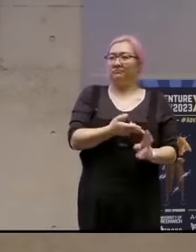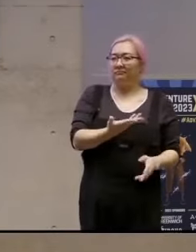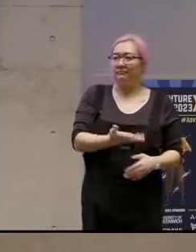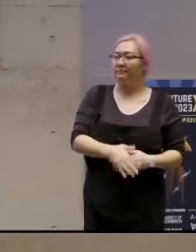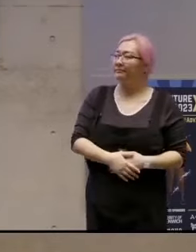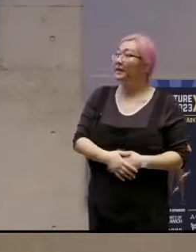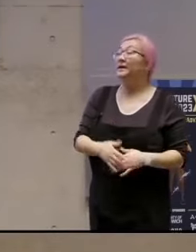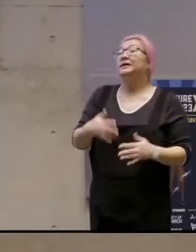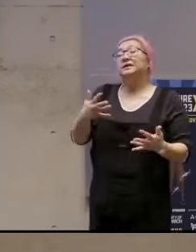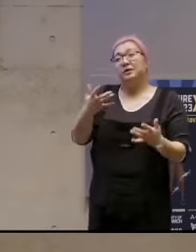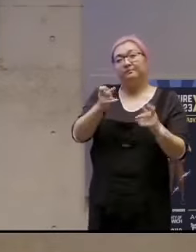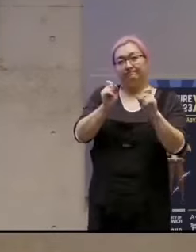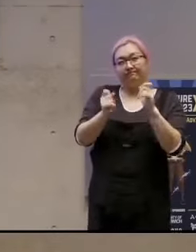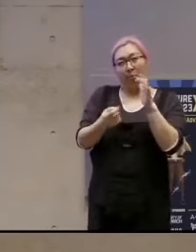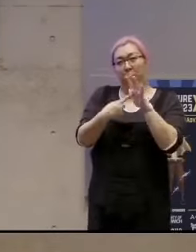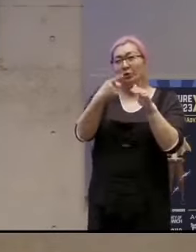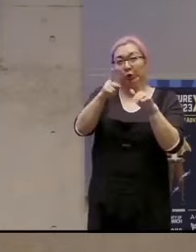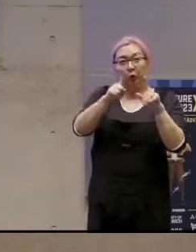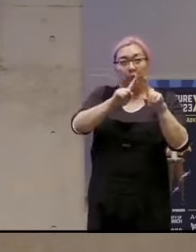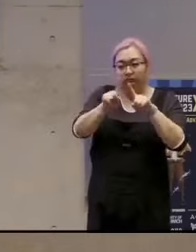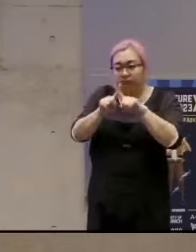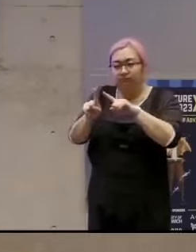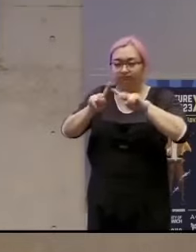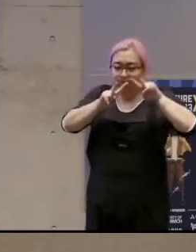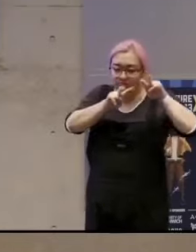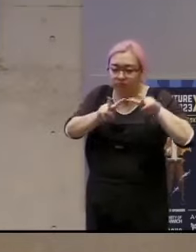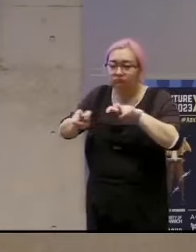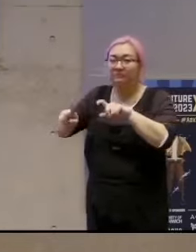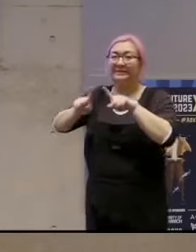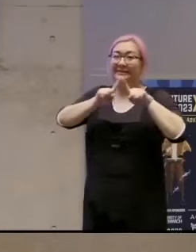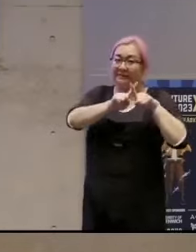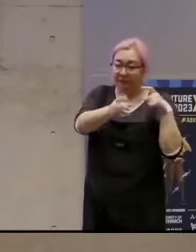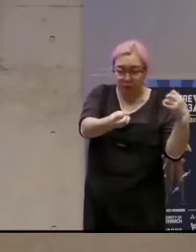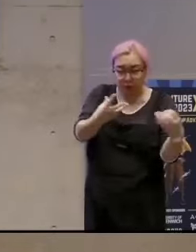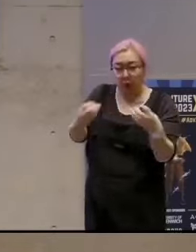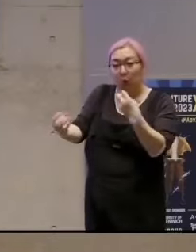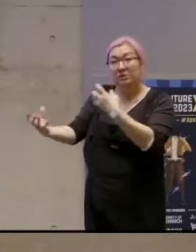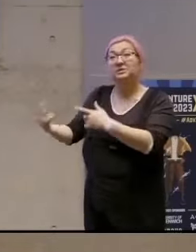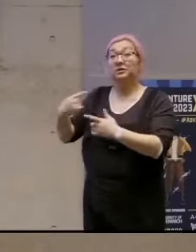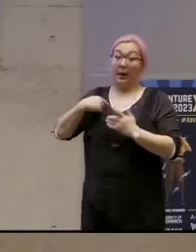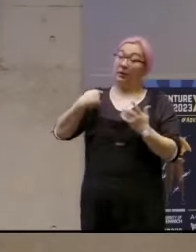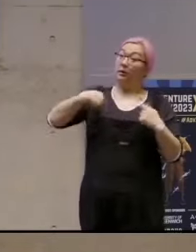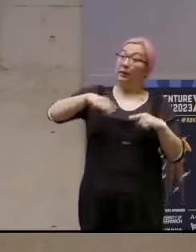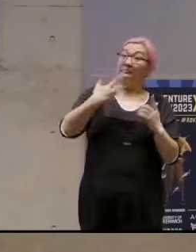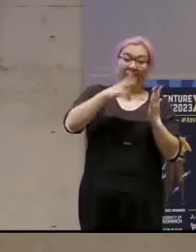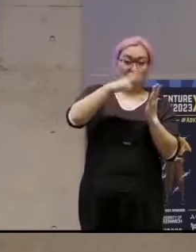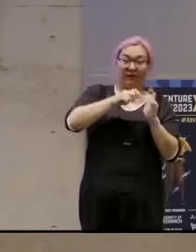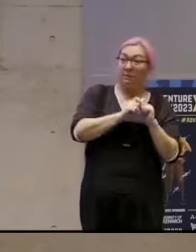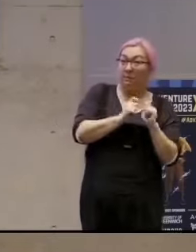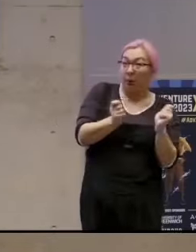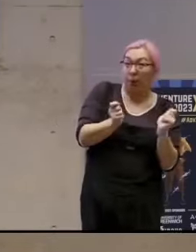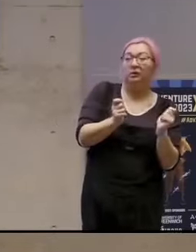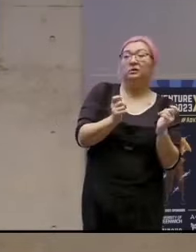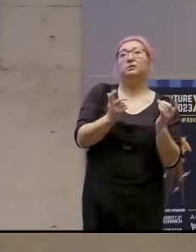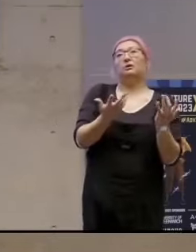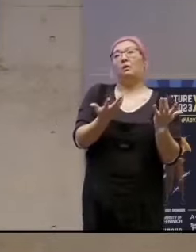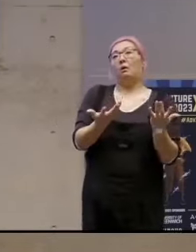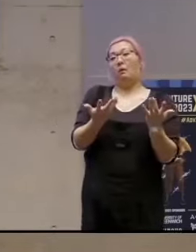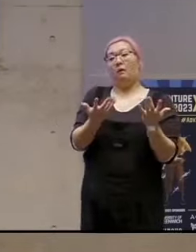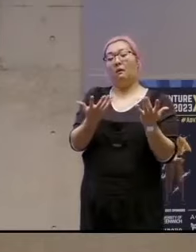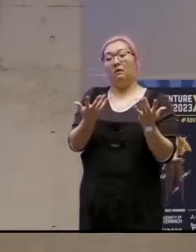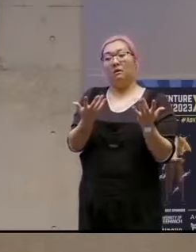sources. And so we looked at books and other fiction, and then maybe if your